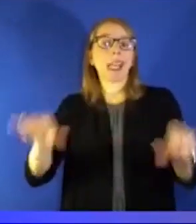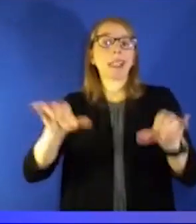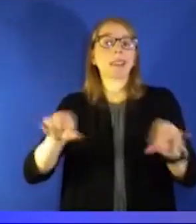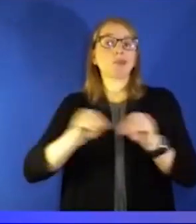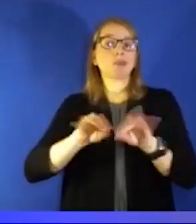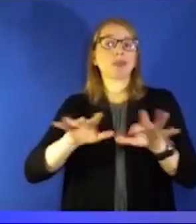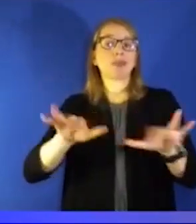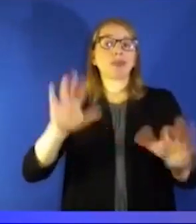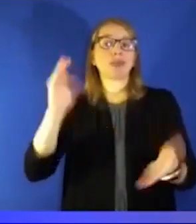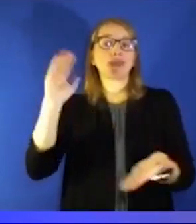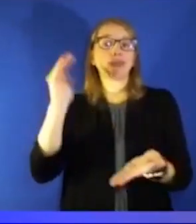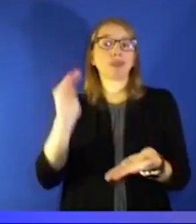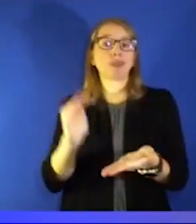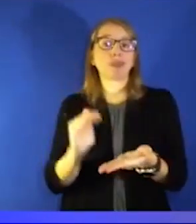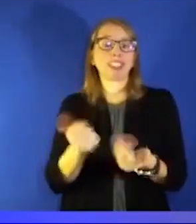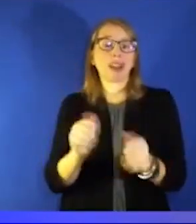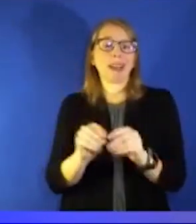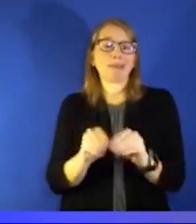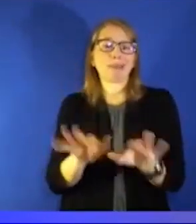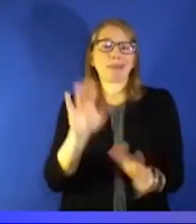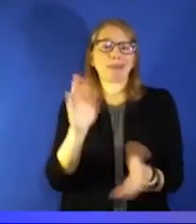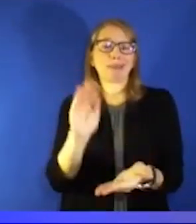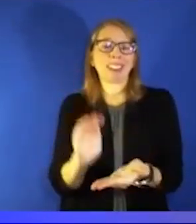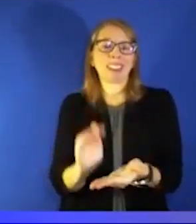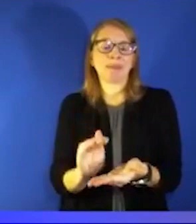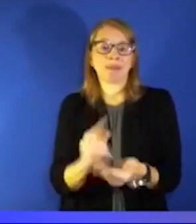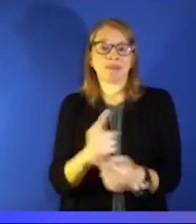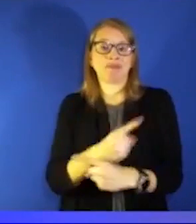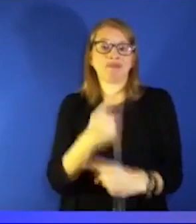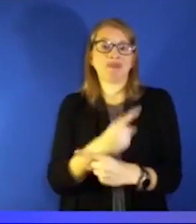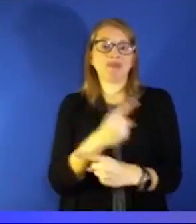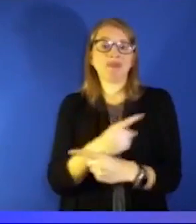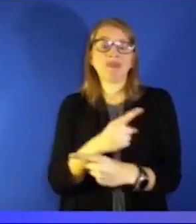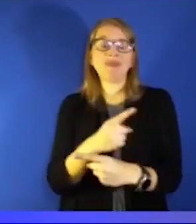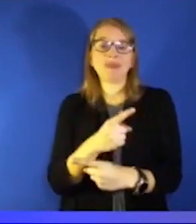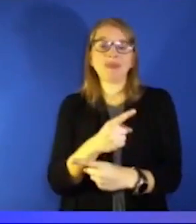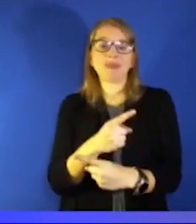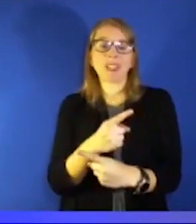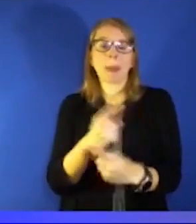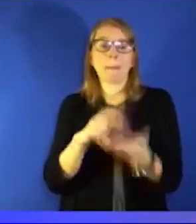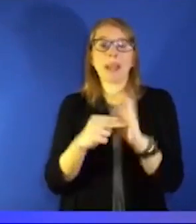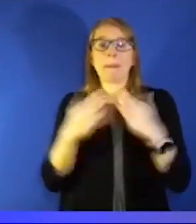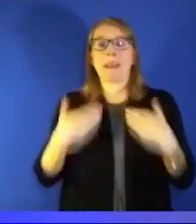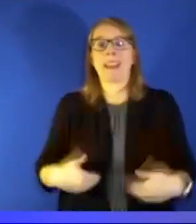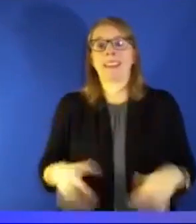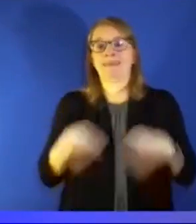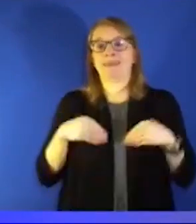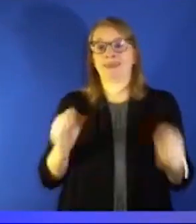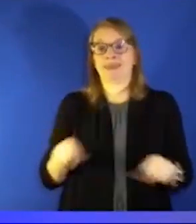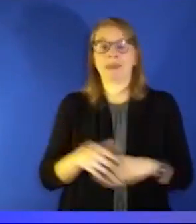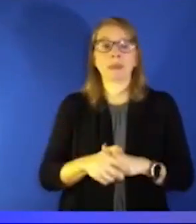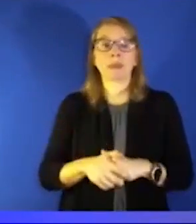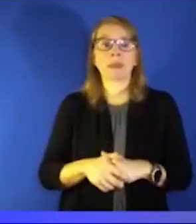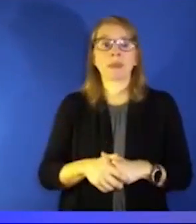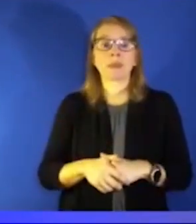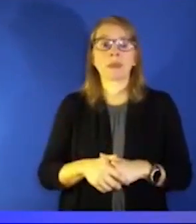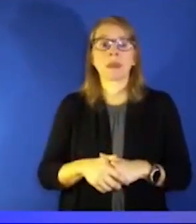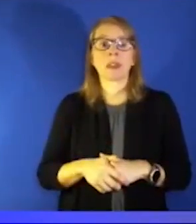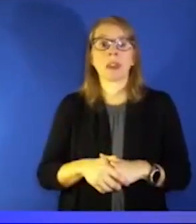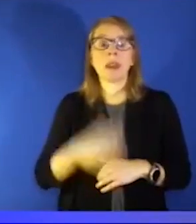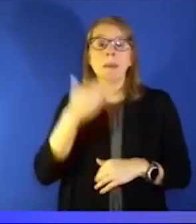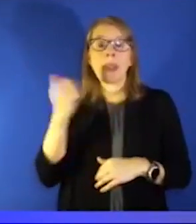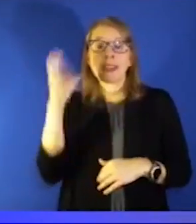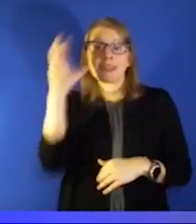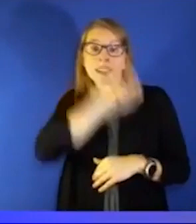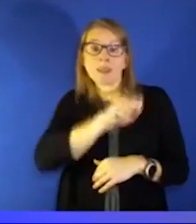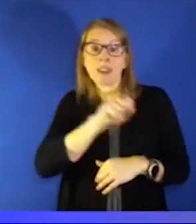down, to a reasonable amount. We need the best estimate we need for herd immunity is about